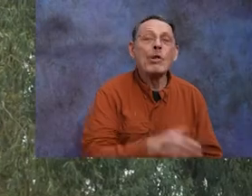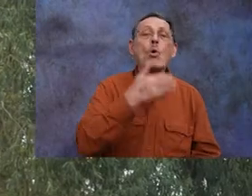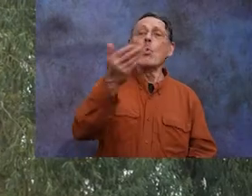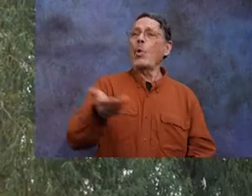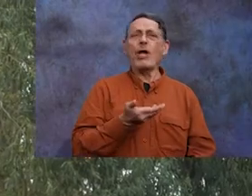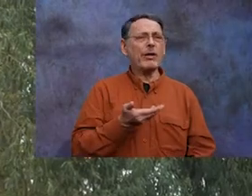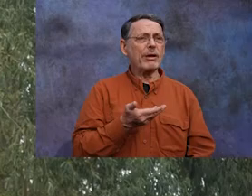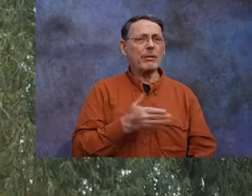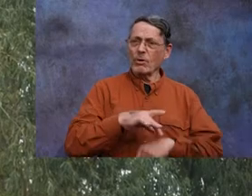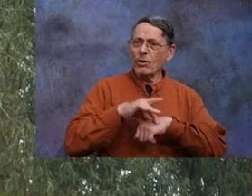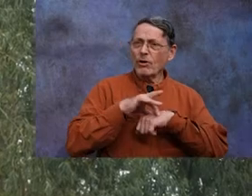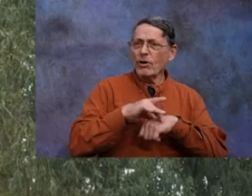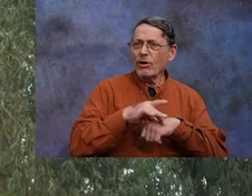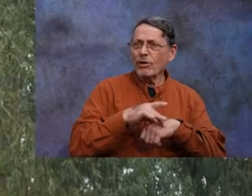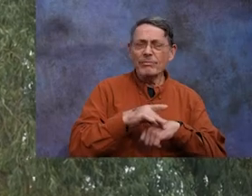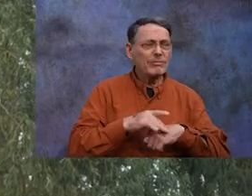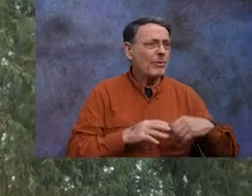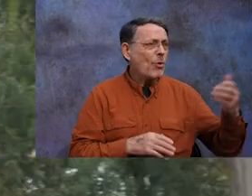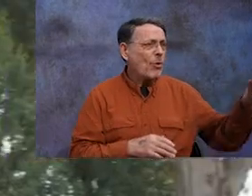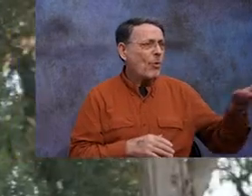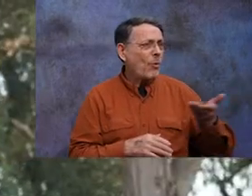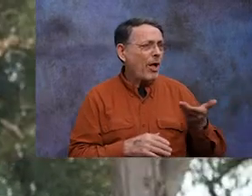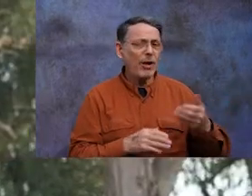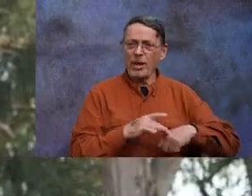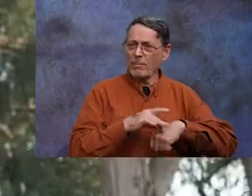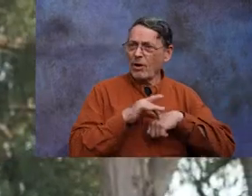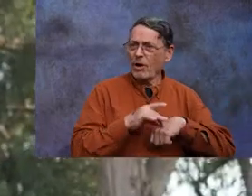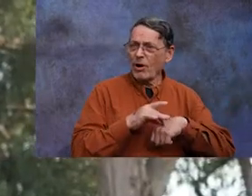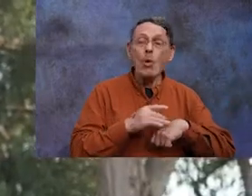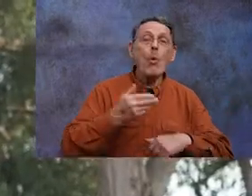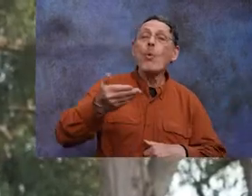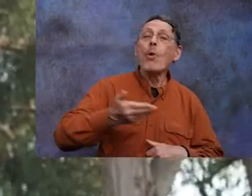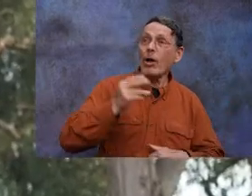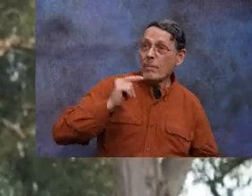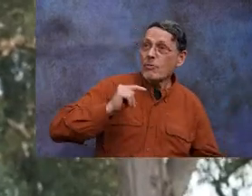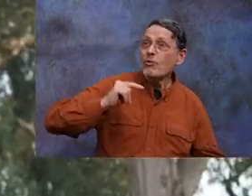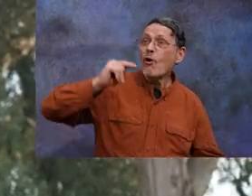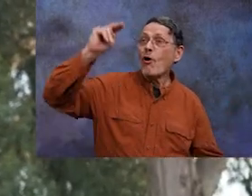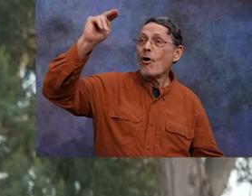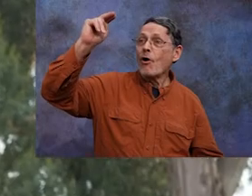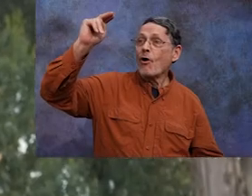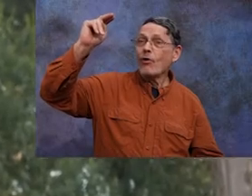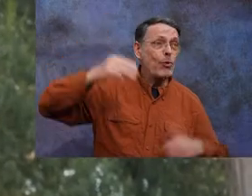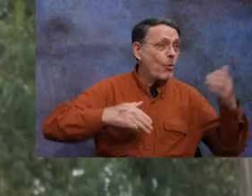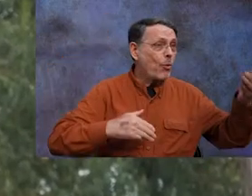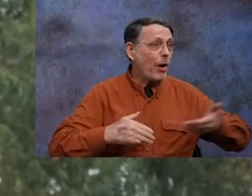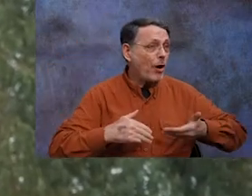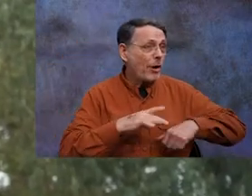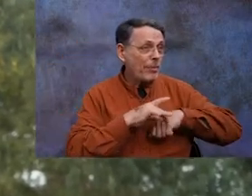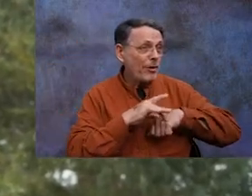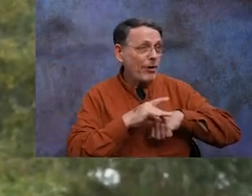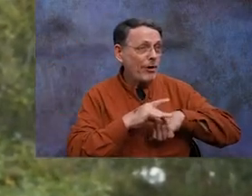North. Welcome, Earth. Welcome, North. Welcome, Earth.